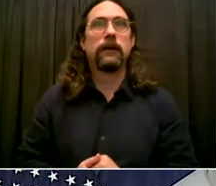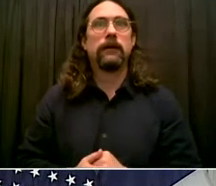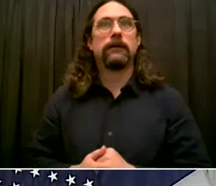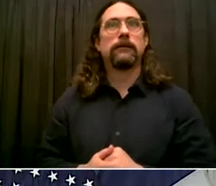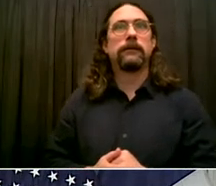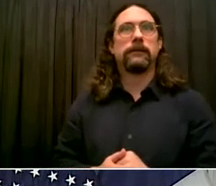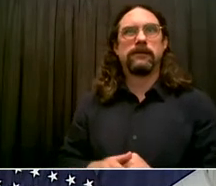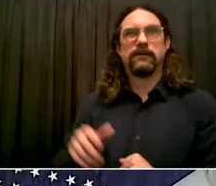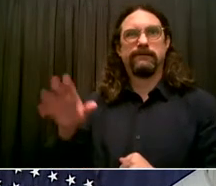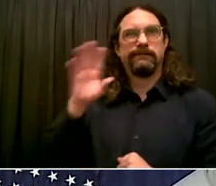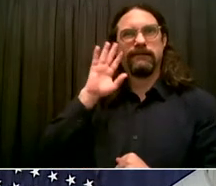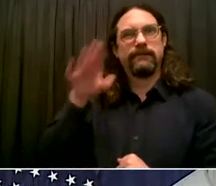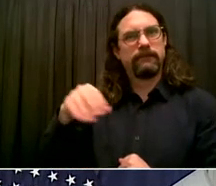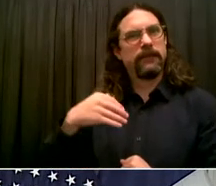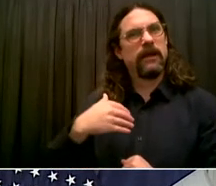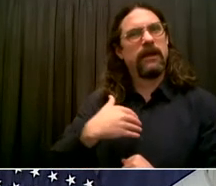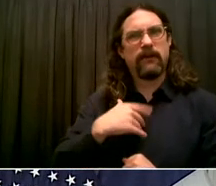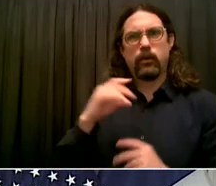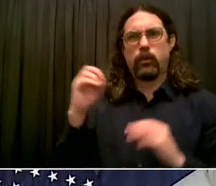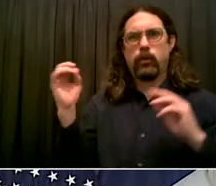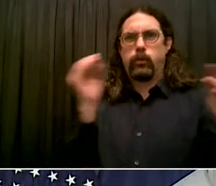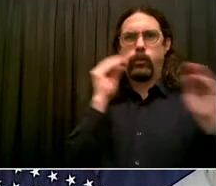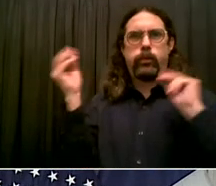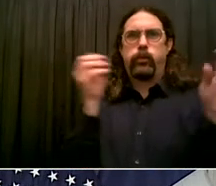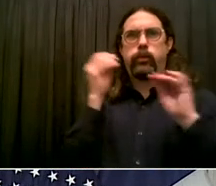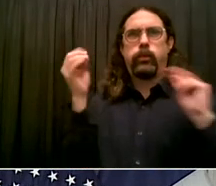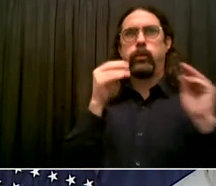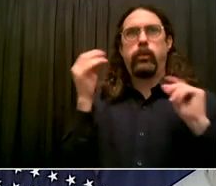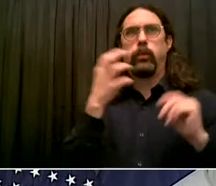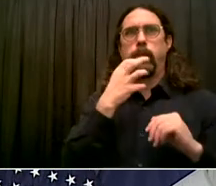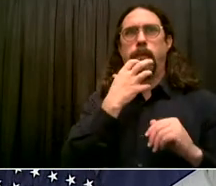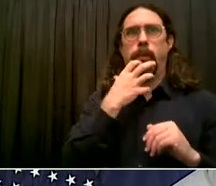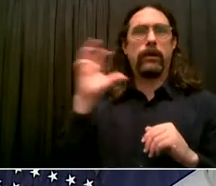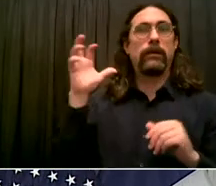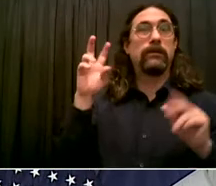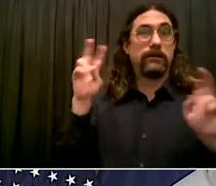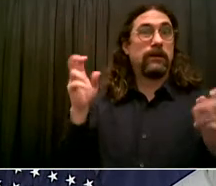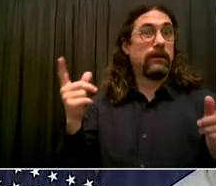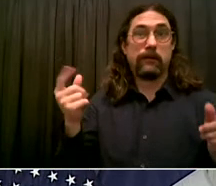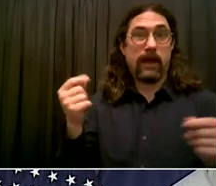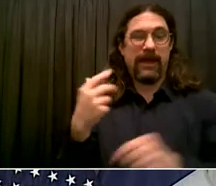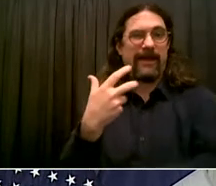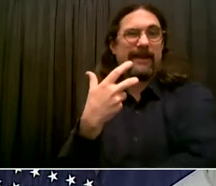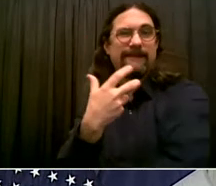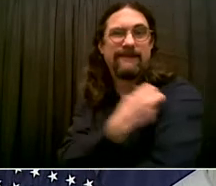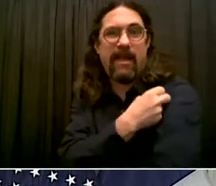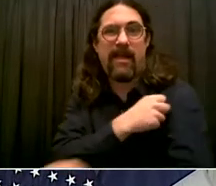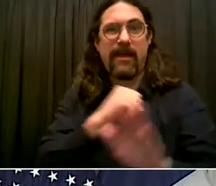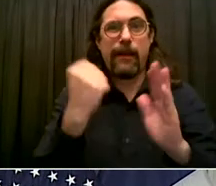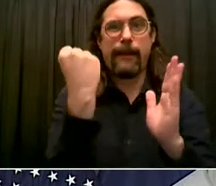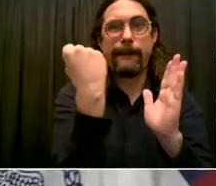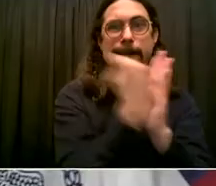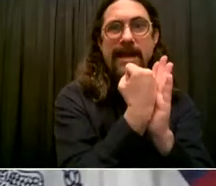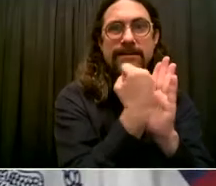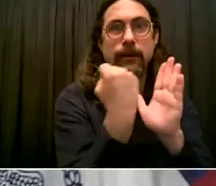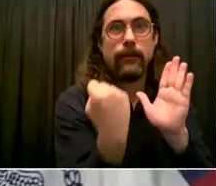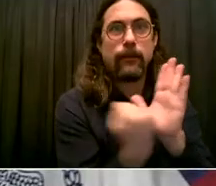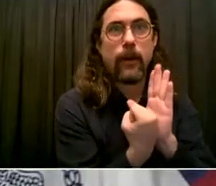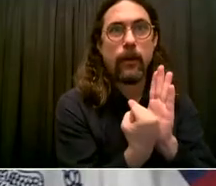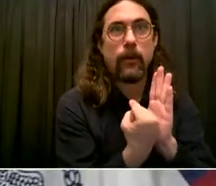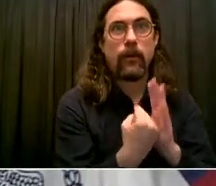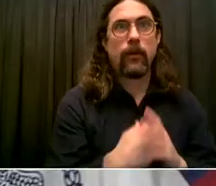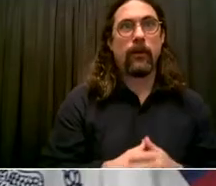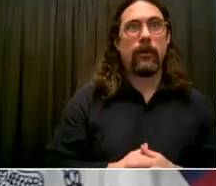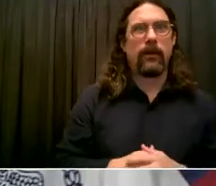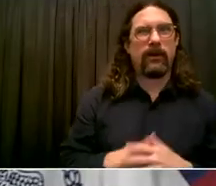movie theaters and at sporting events? Yeah, I'll start and I'll turn to Dr. Varma. I think that